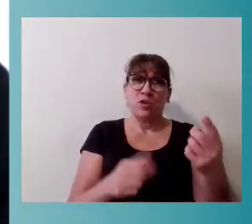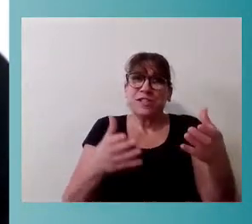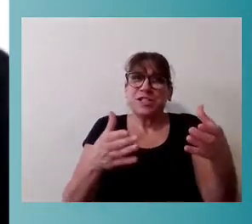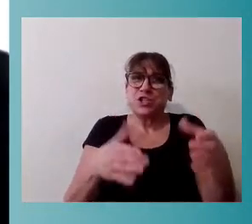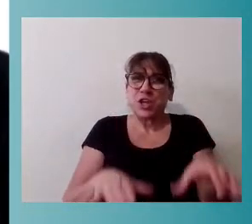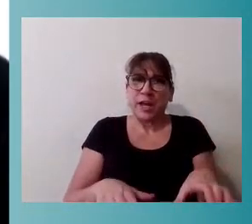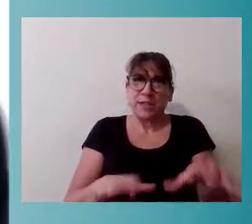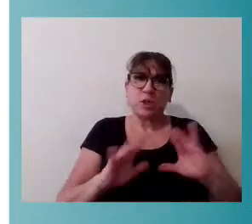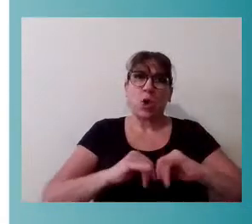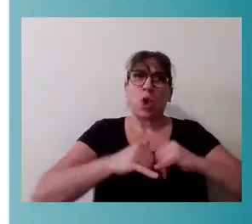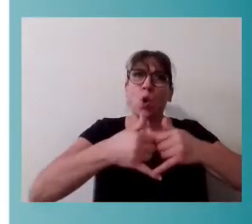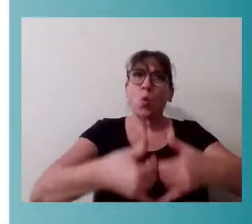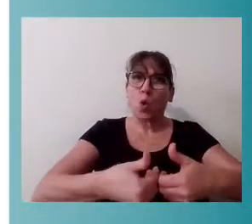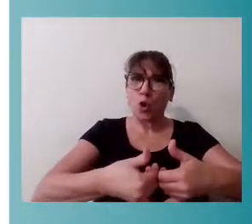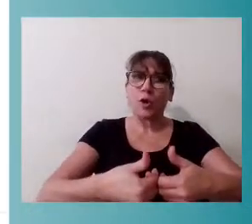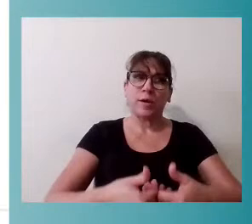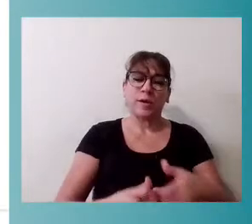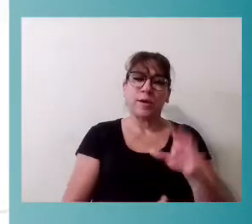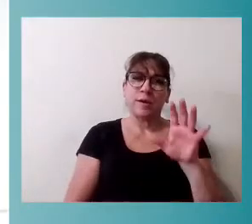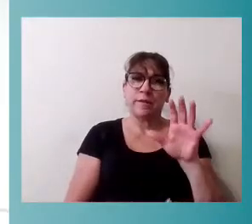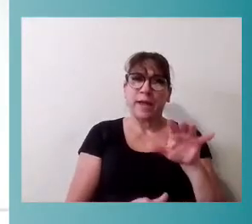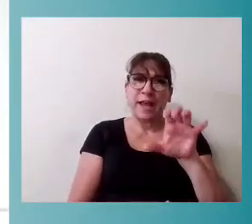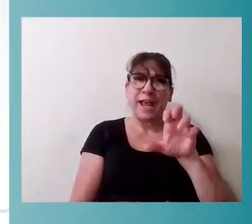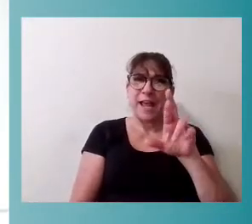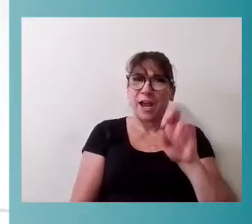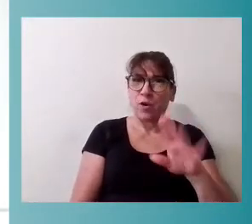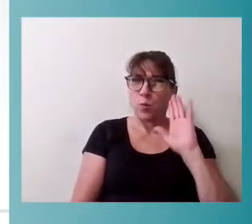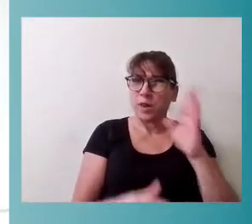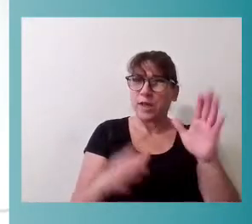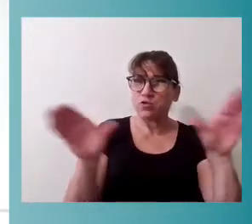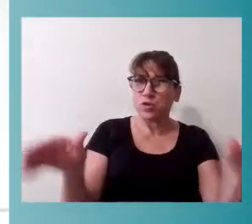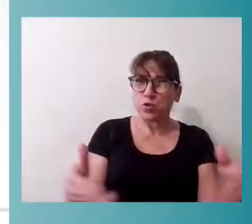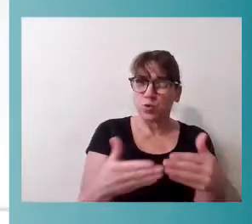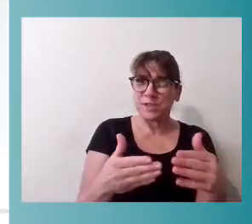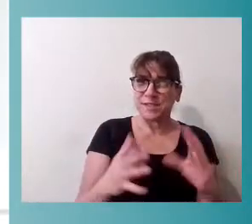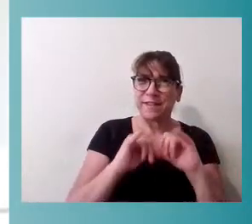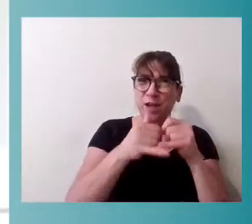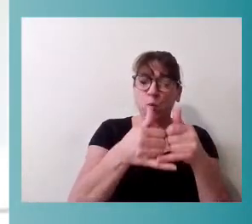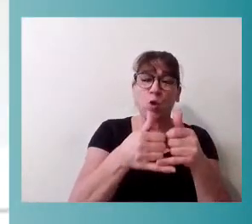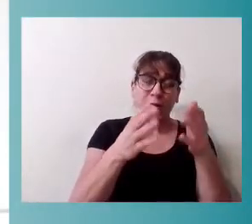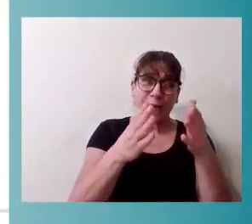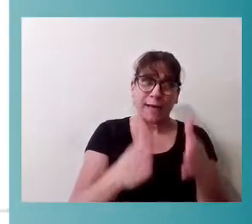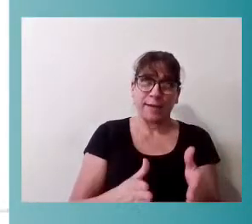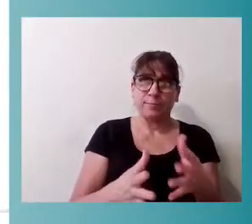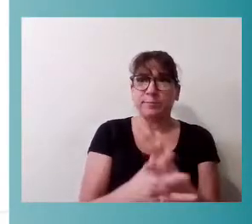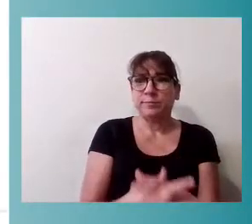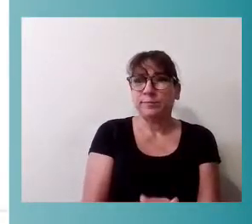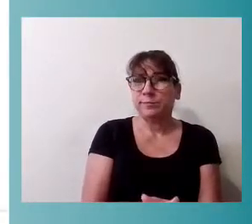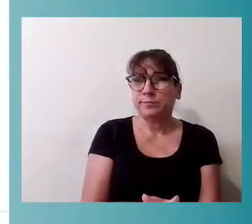Award that Erin will introduce the awardee.